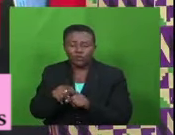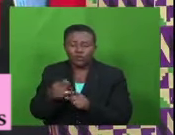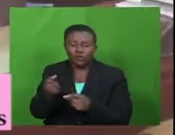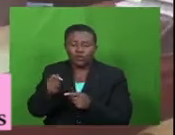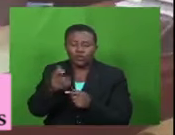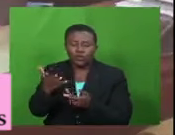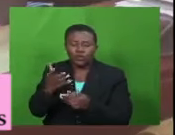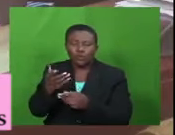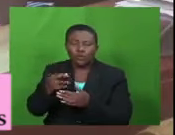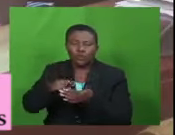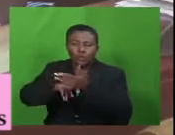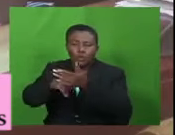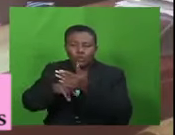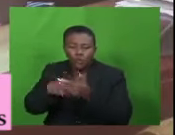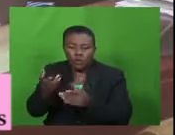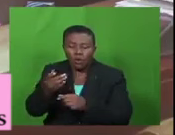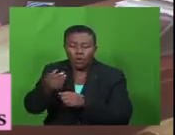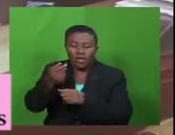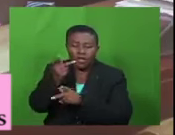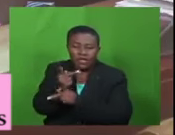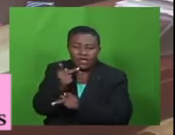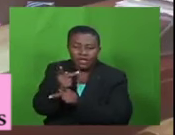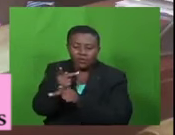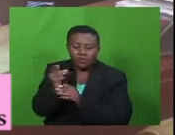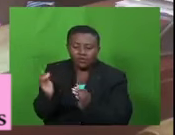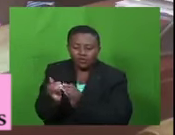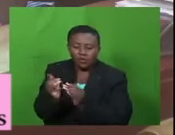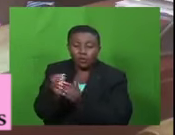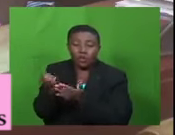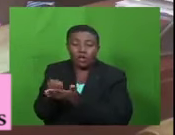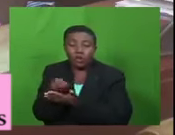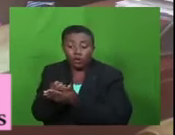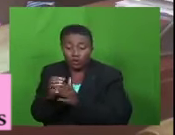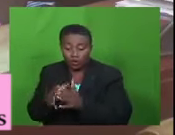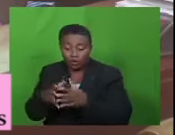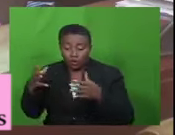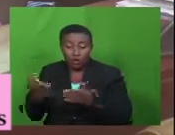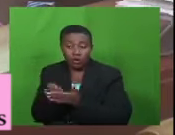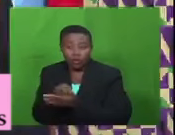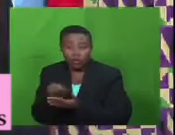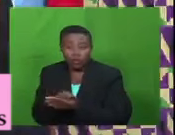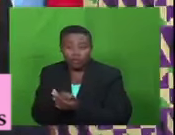stability and promote inclusive growth. Mr. Speaker,